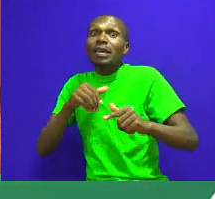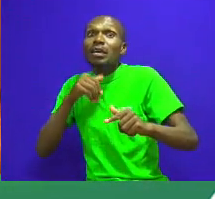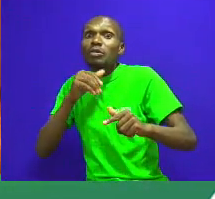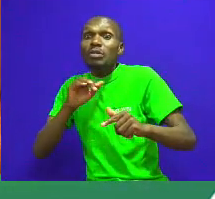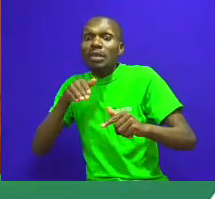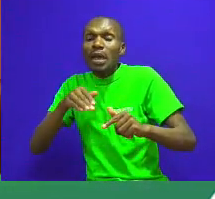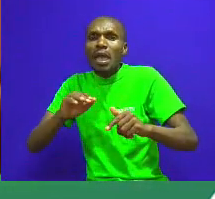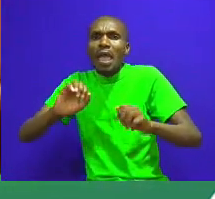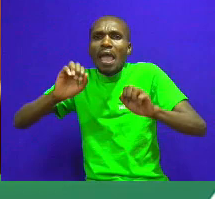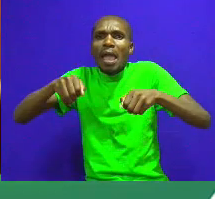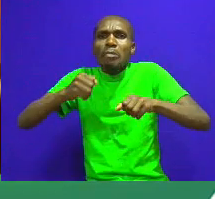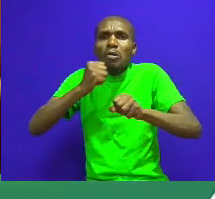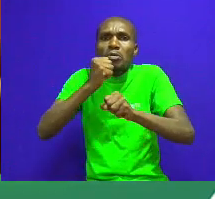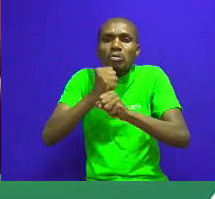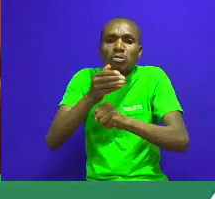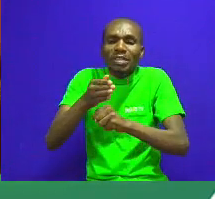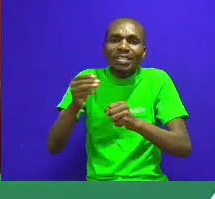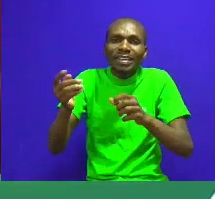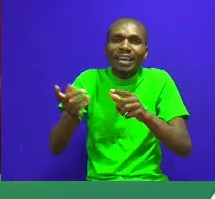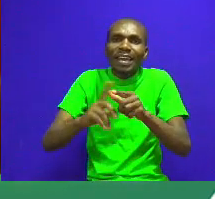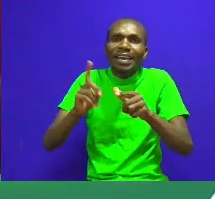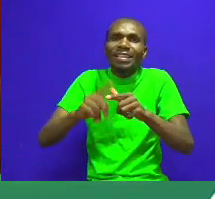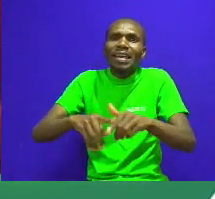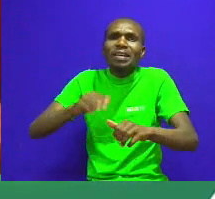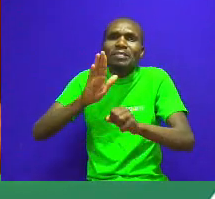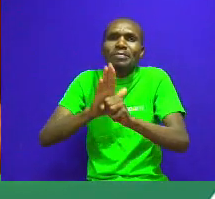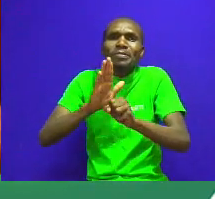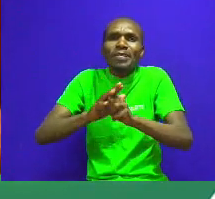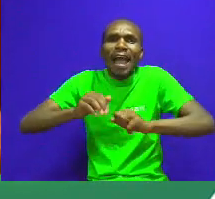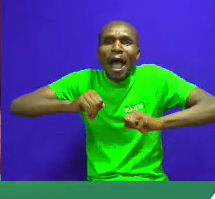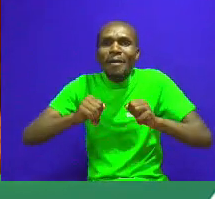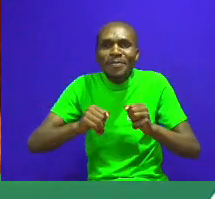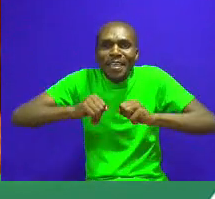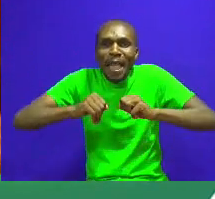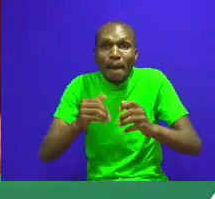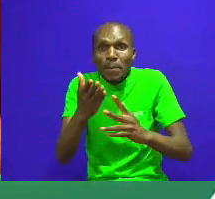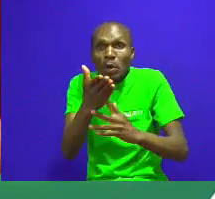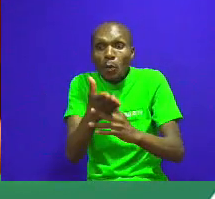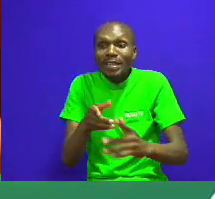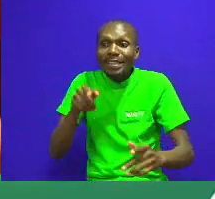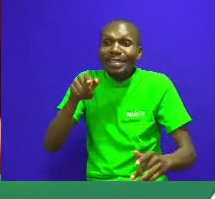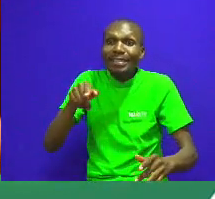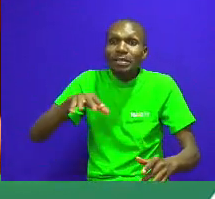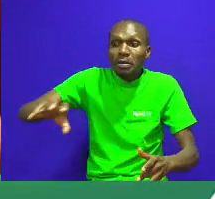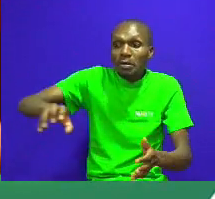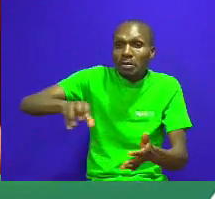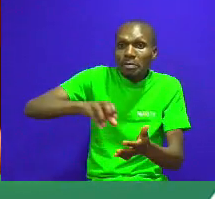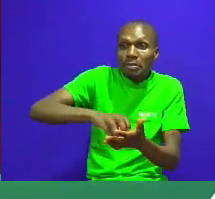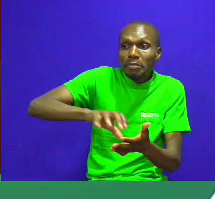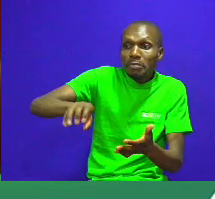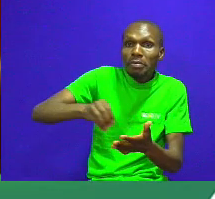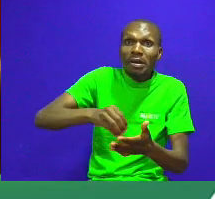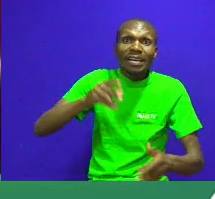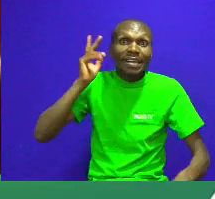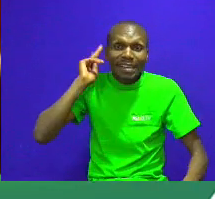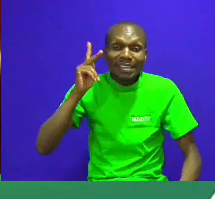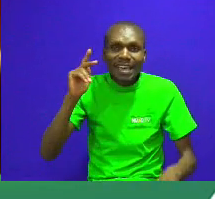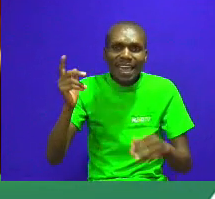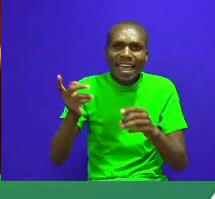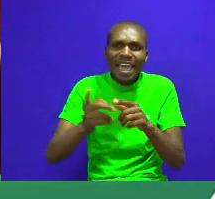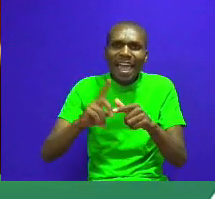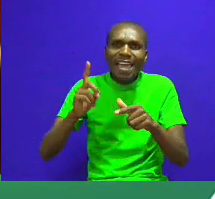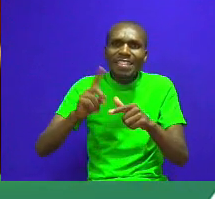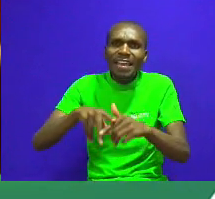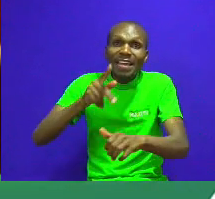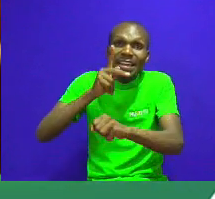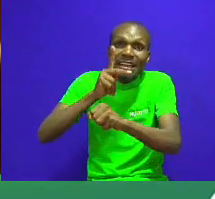been able to do this, or other retailer. We are quite happy that within that whole foray, Kisii and store